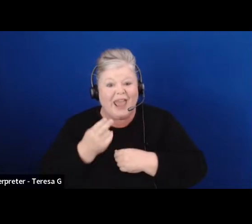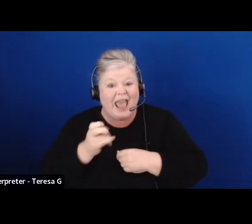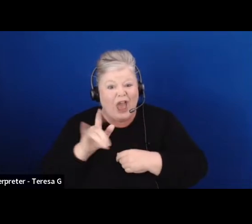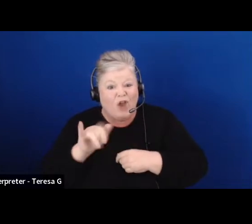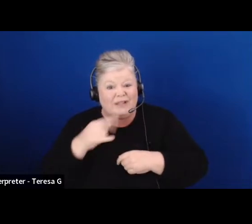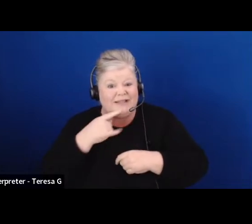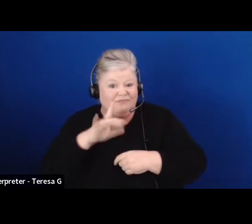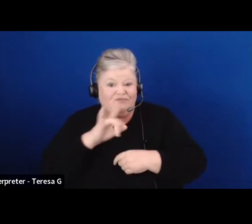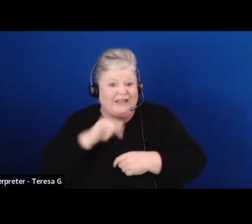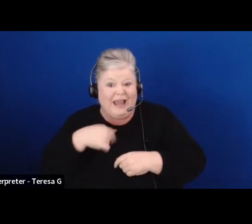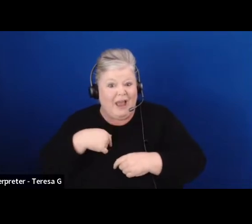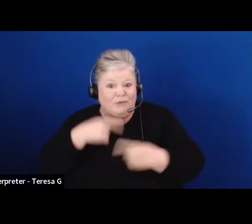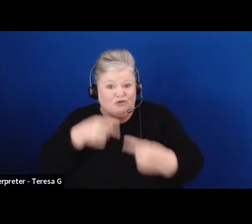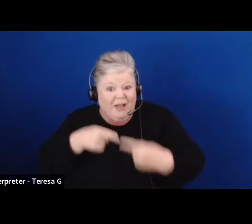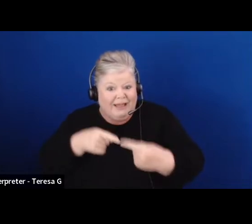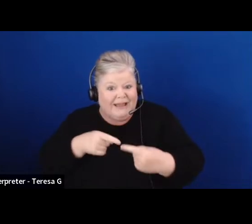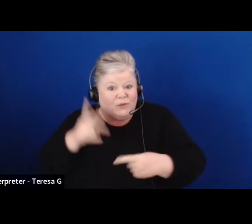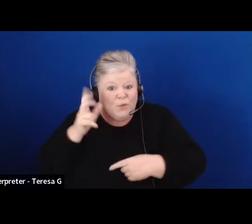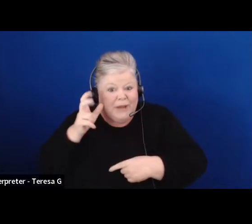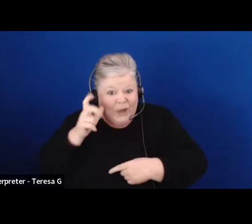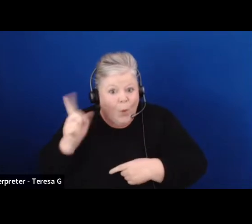with hearing in my Toastmasters group.